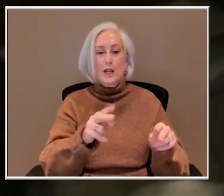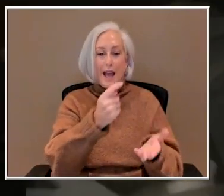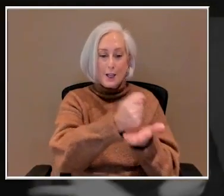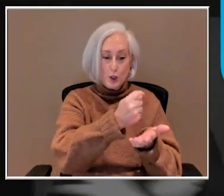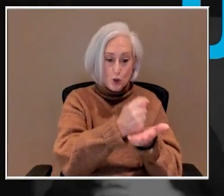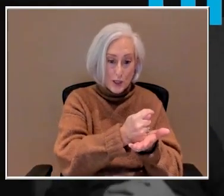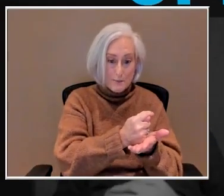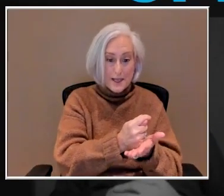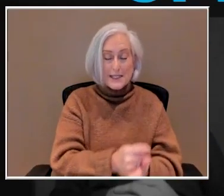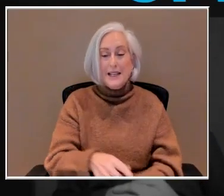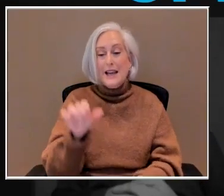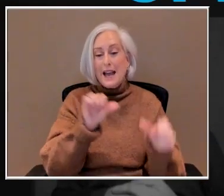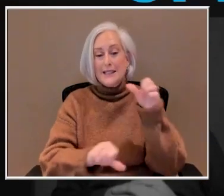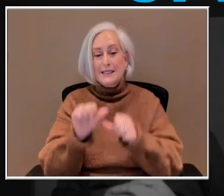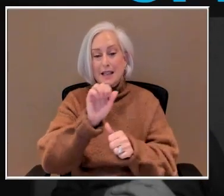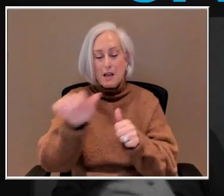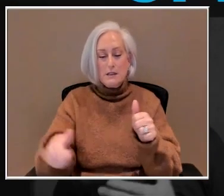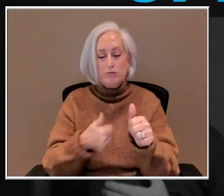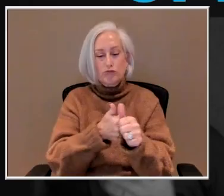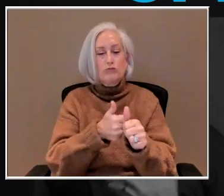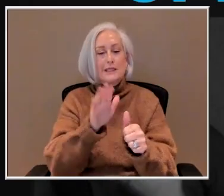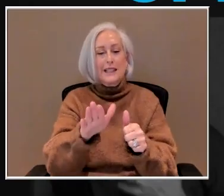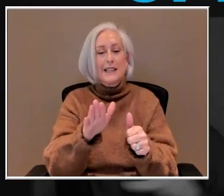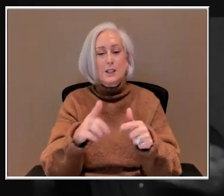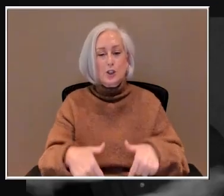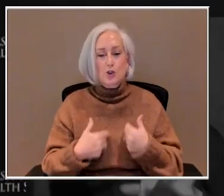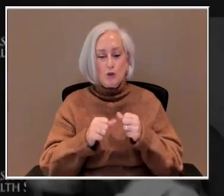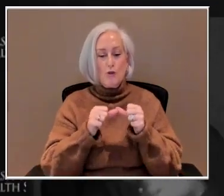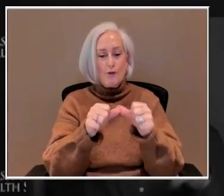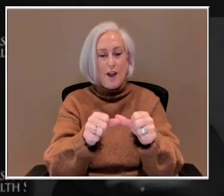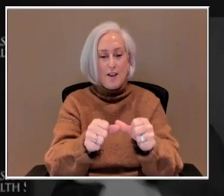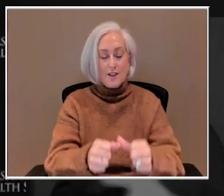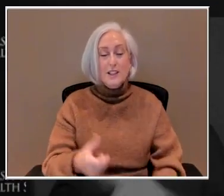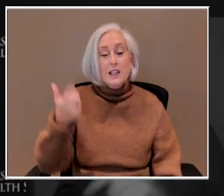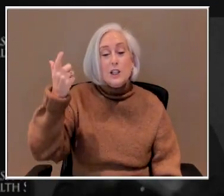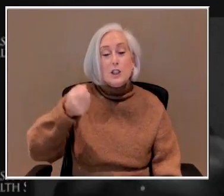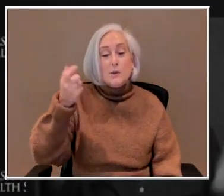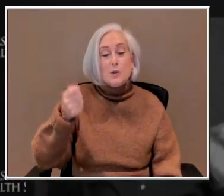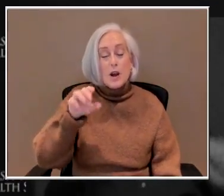survival. Subscribe to our morning medical update and Open